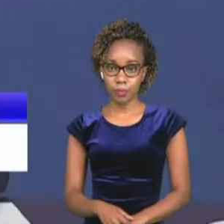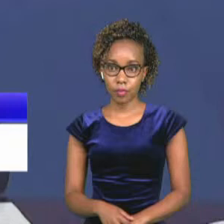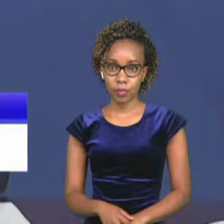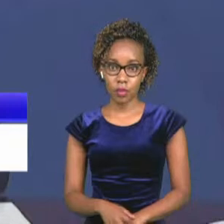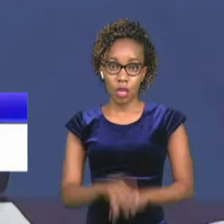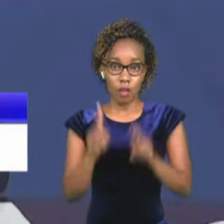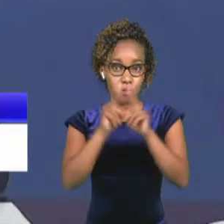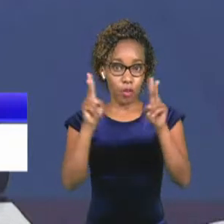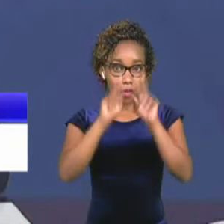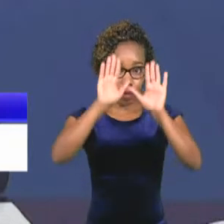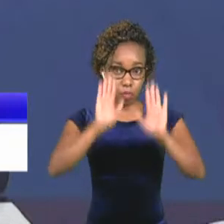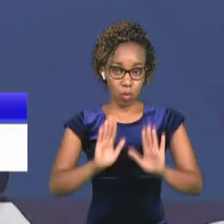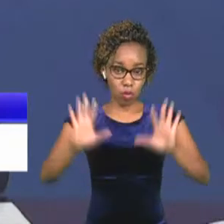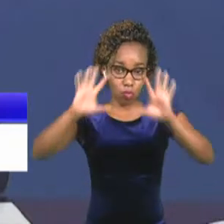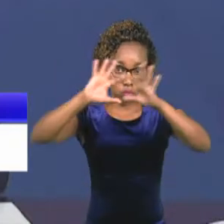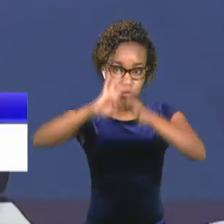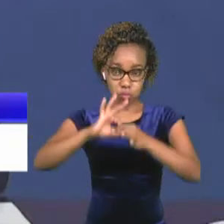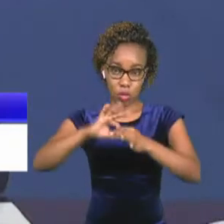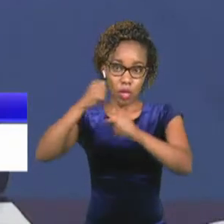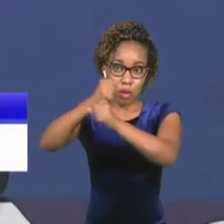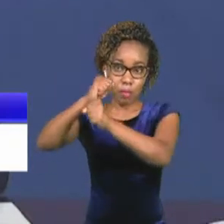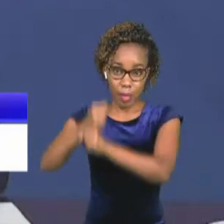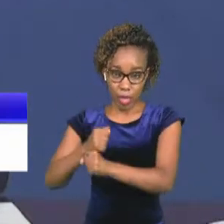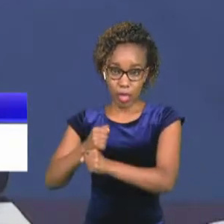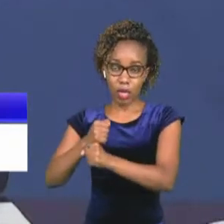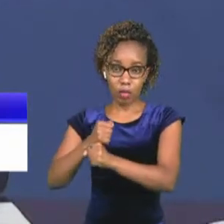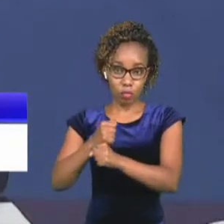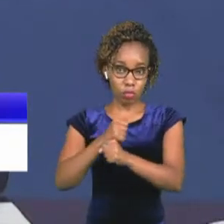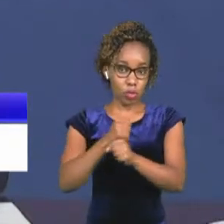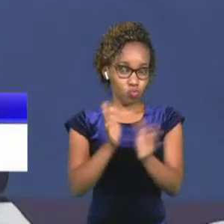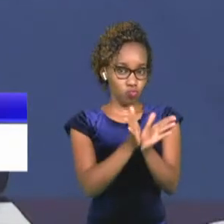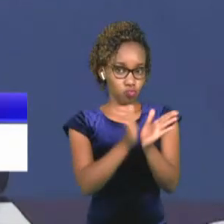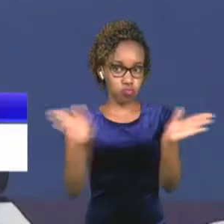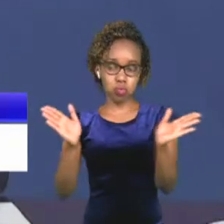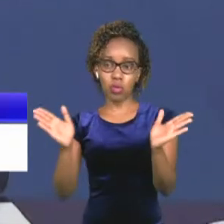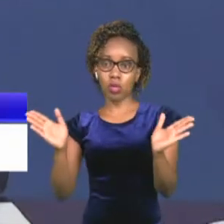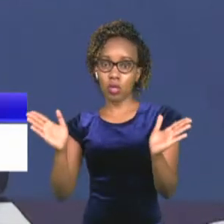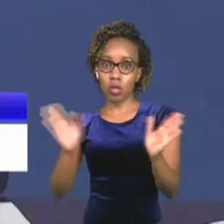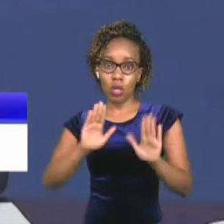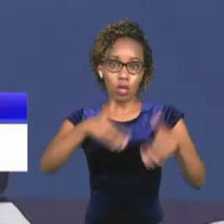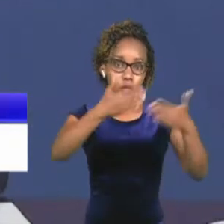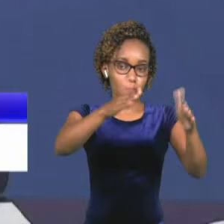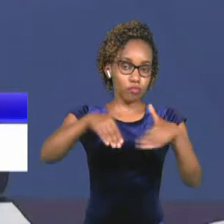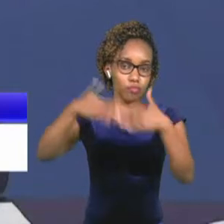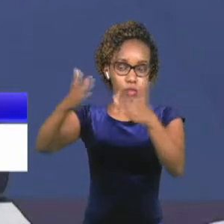It's very important to unite for the mass production of these products into wide circulation.